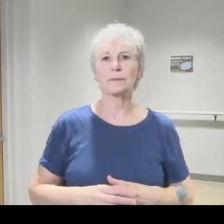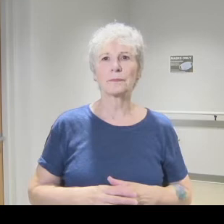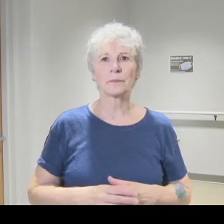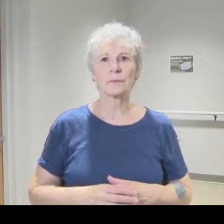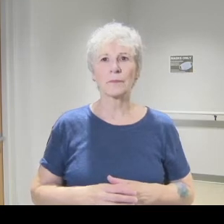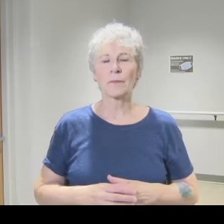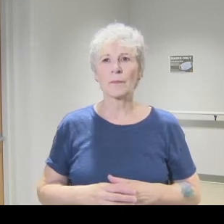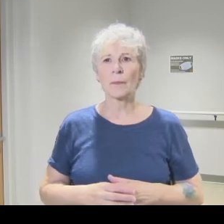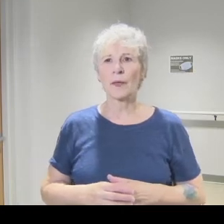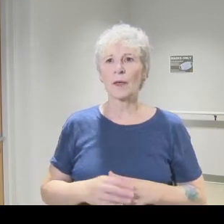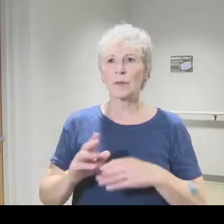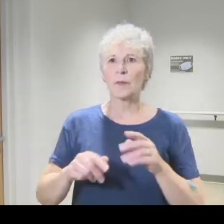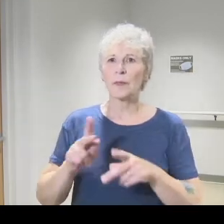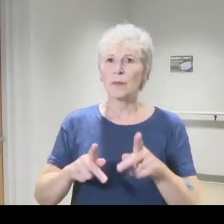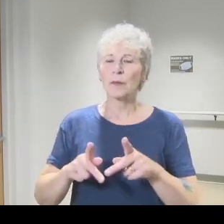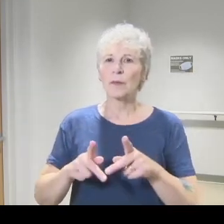who are walking closely with Christ.